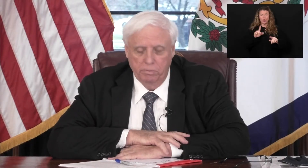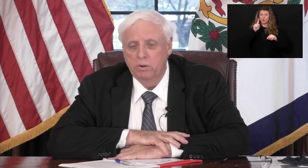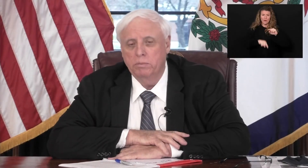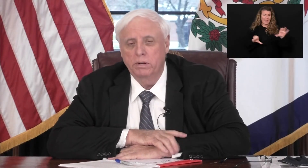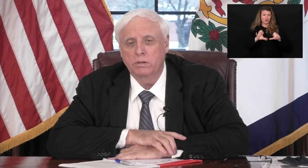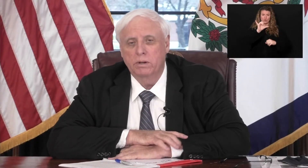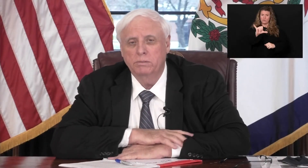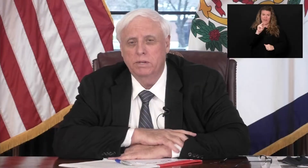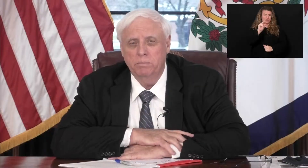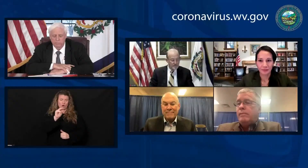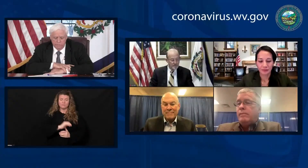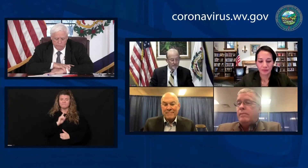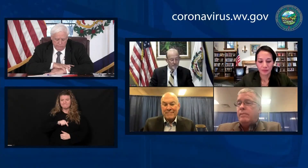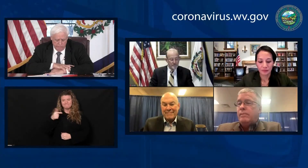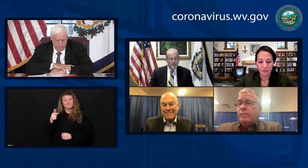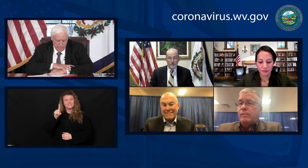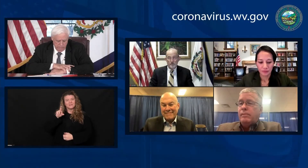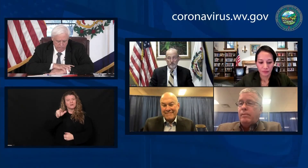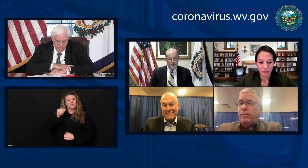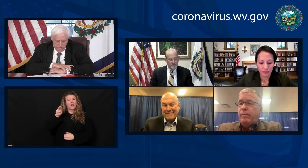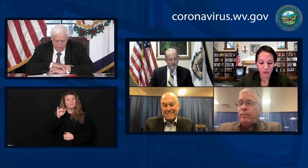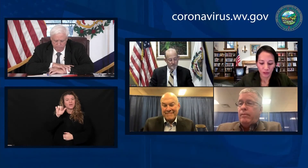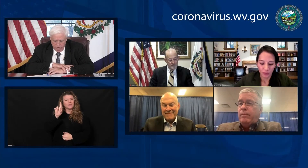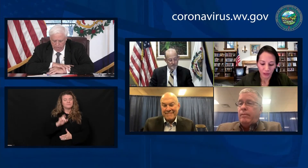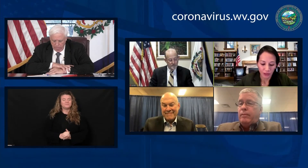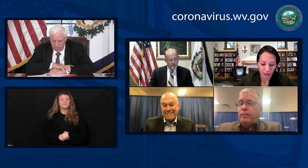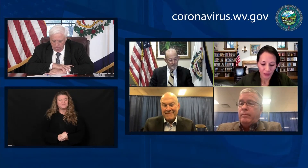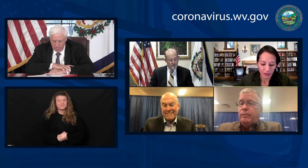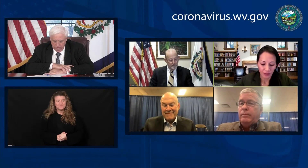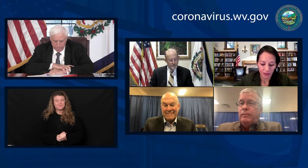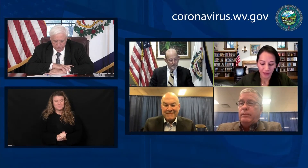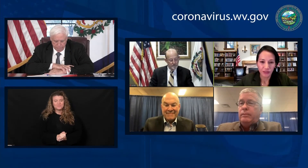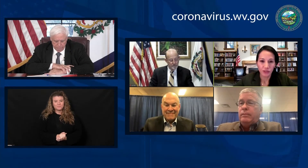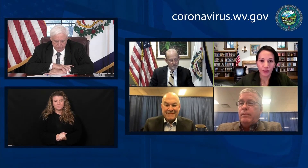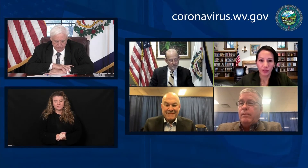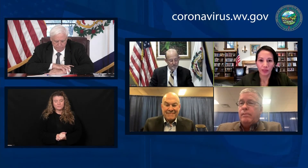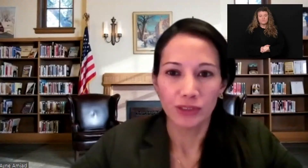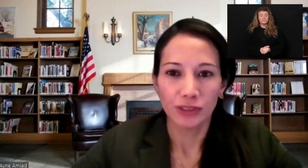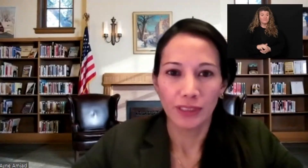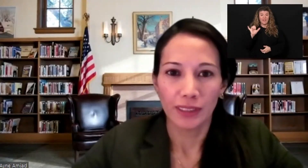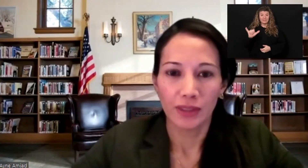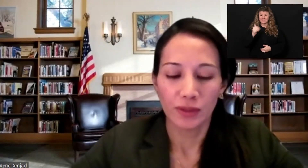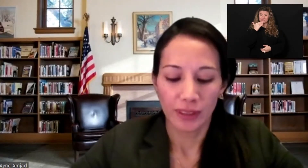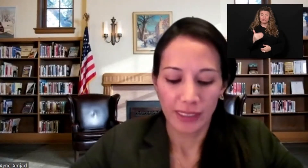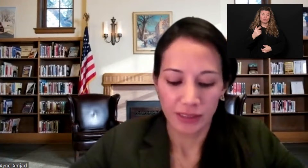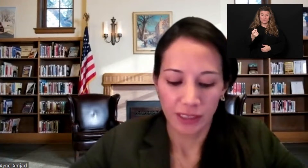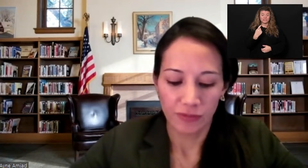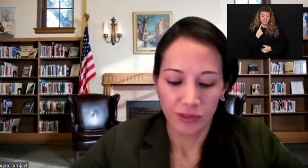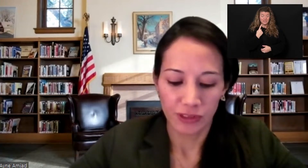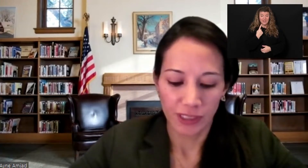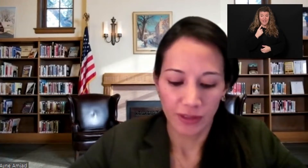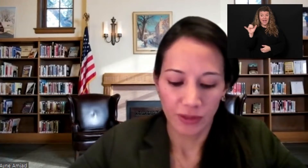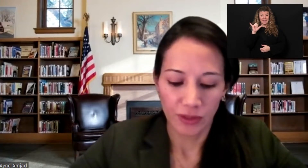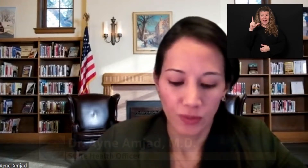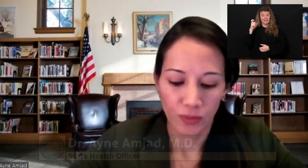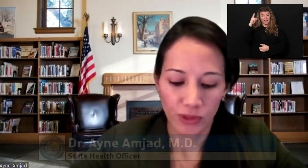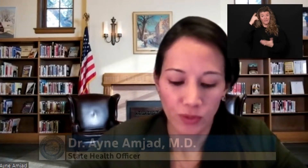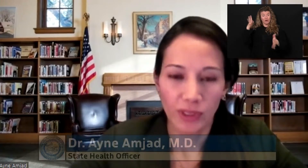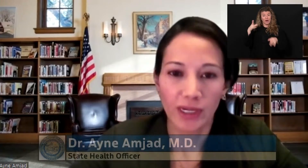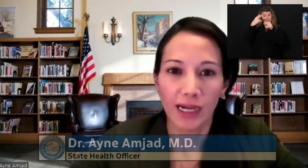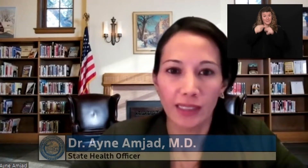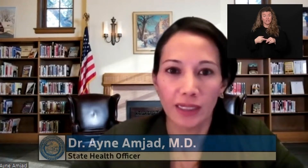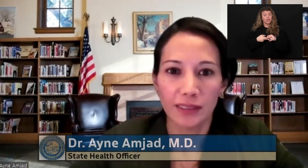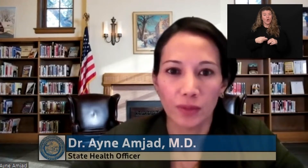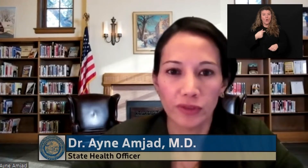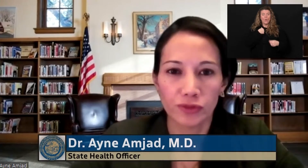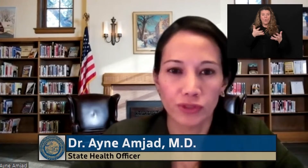bunch, Mark. But Dr. Amjad, please join in. Sure, Mark. That's a great question. And as the governor said, we do